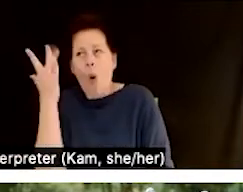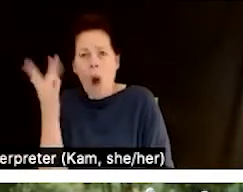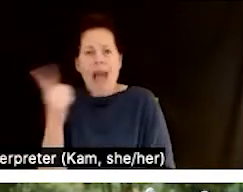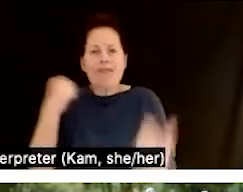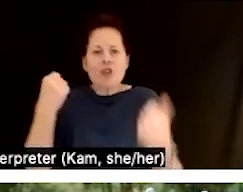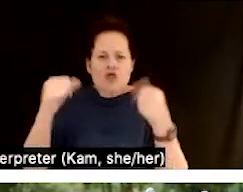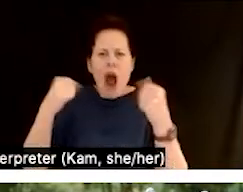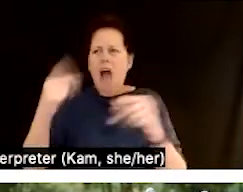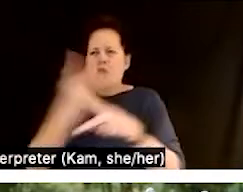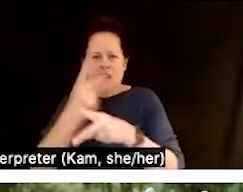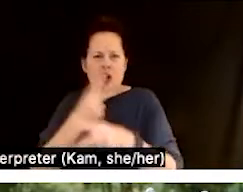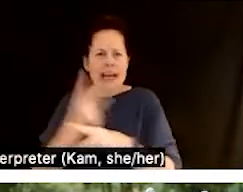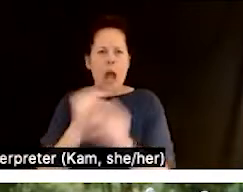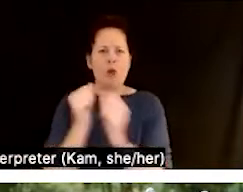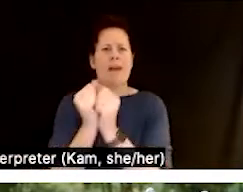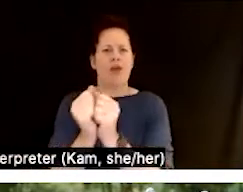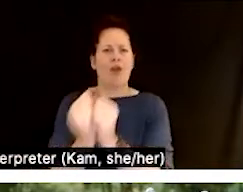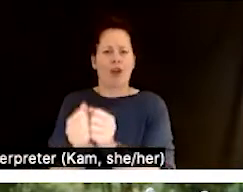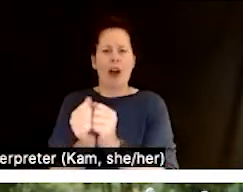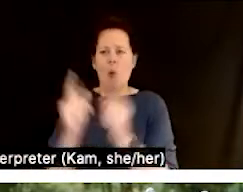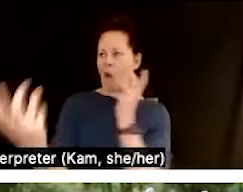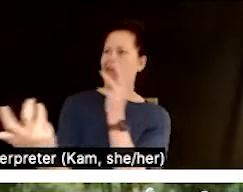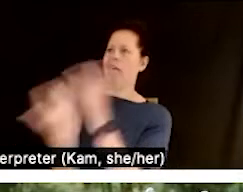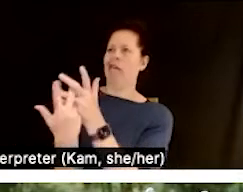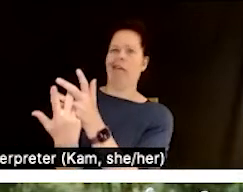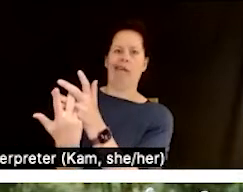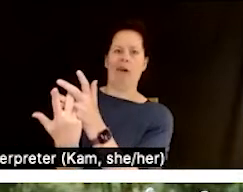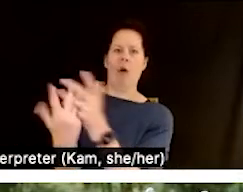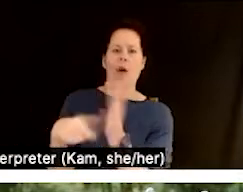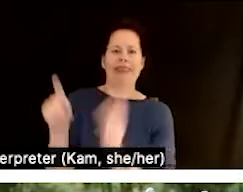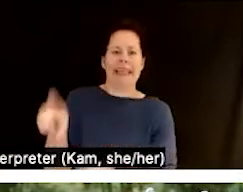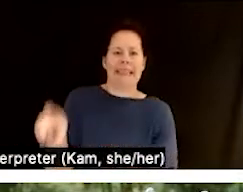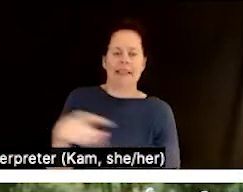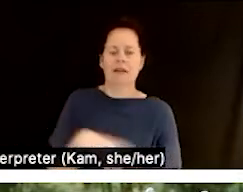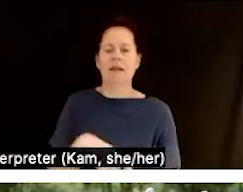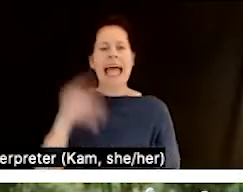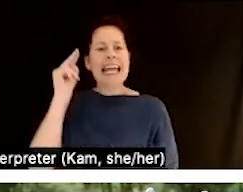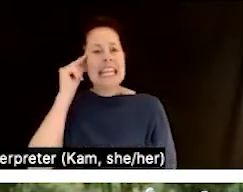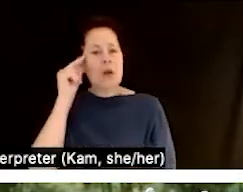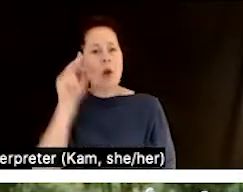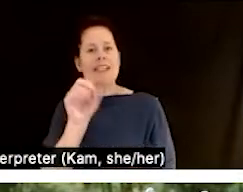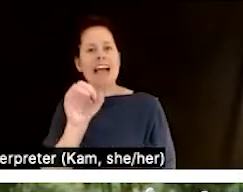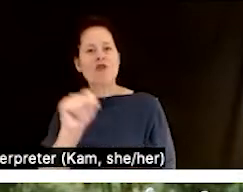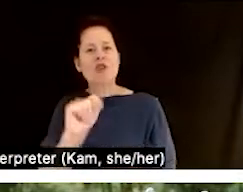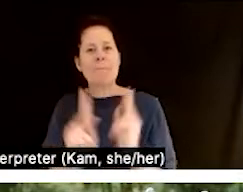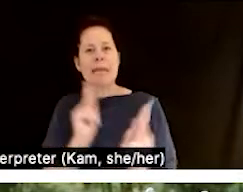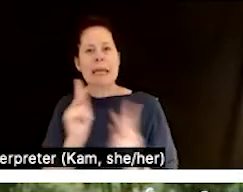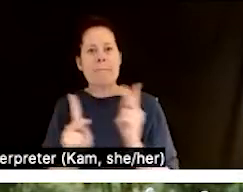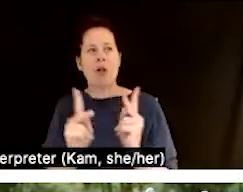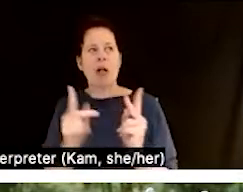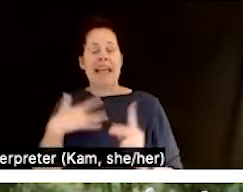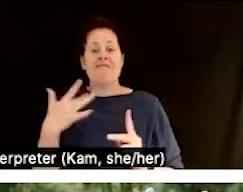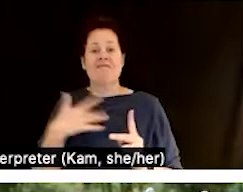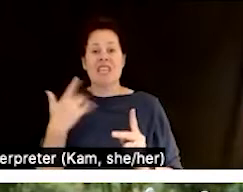to find a working solution for an individual. Neurodivergent folks can feel extremely anxious. And if the first thing doesn't work,